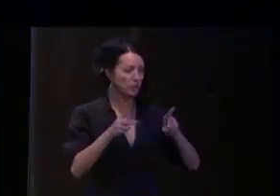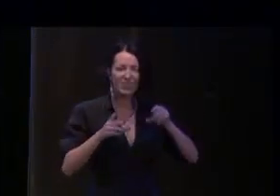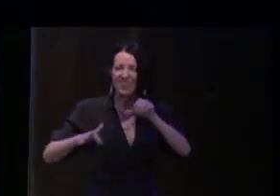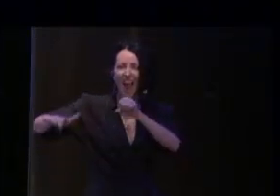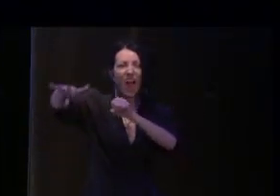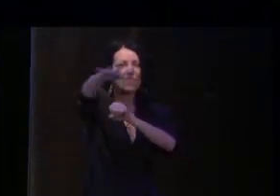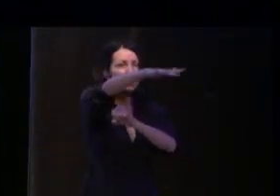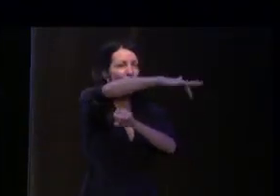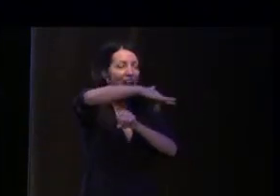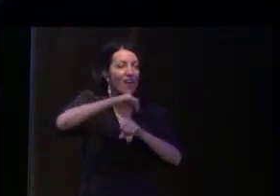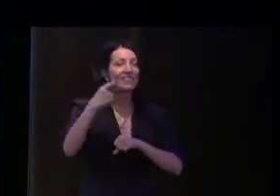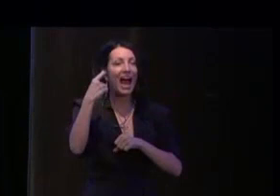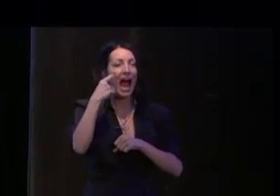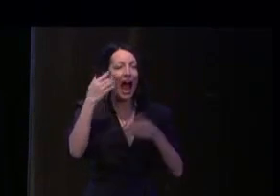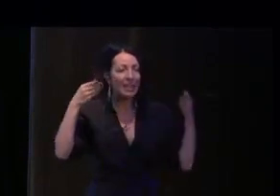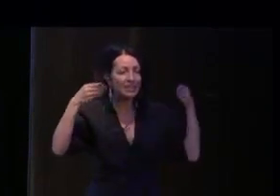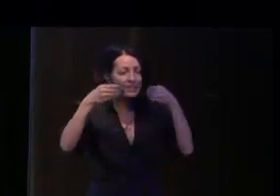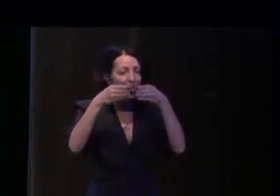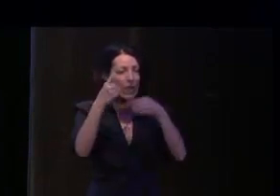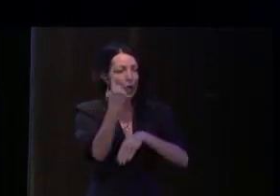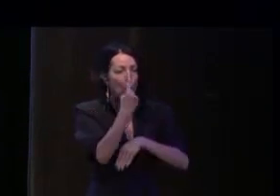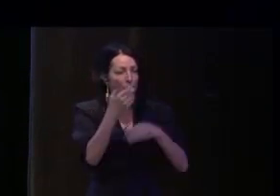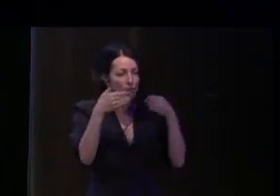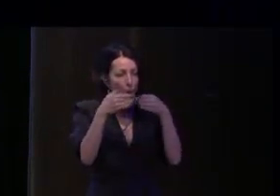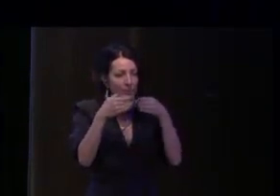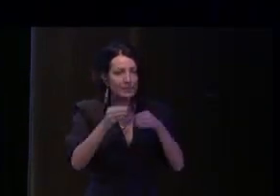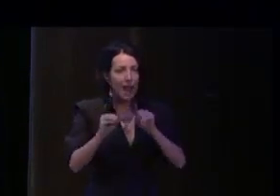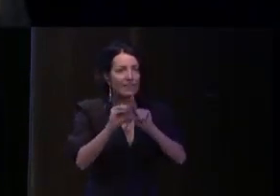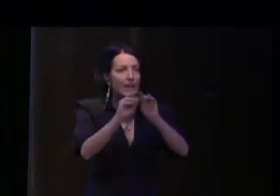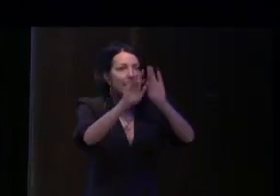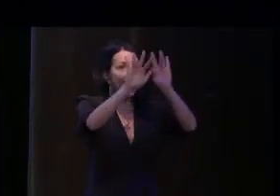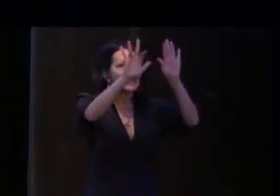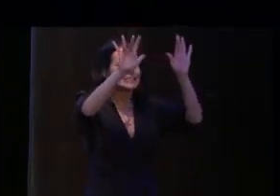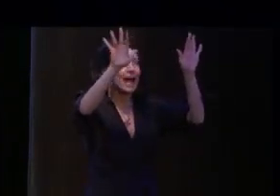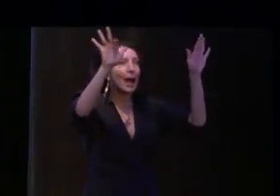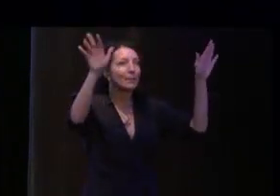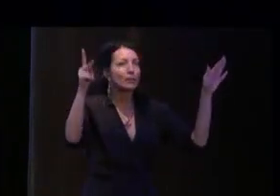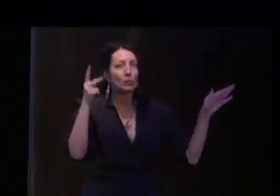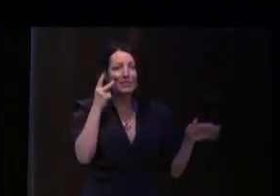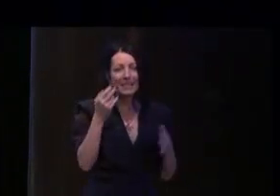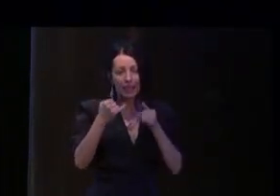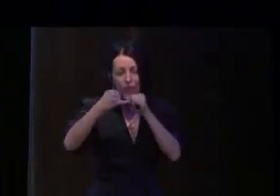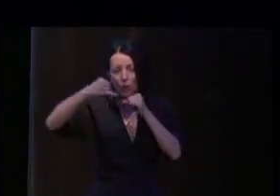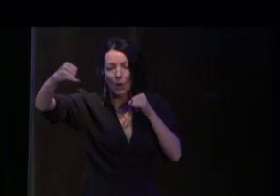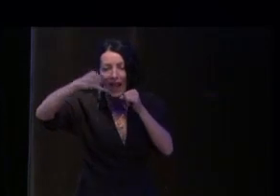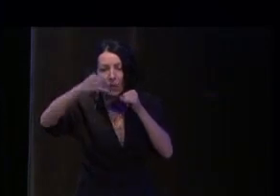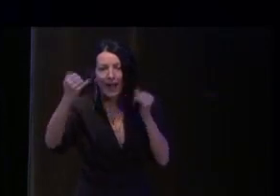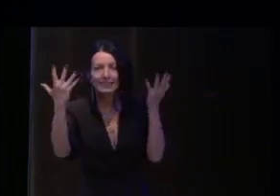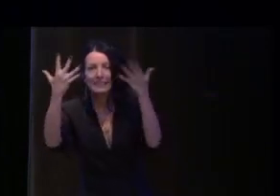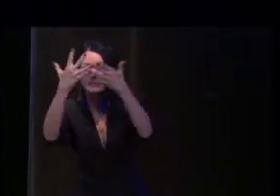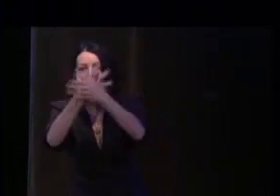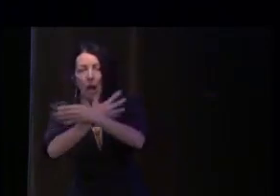eye is single, everything lights up. And you begin to see even in the crevices of what appears to be darkness,